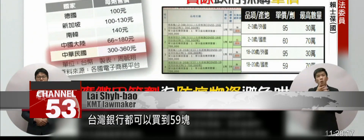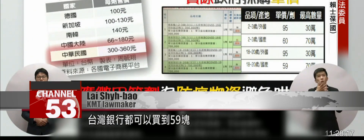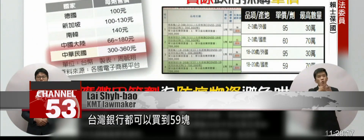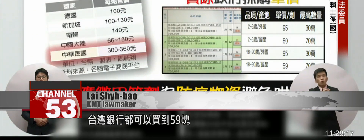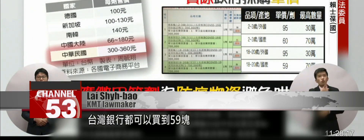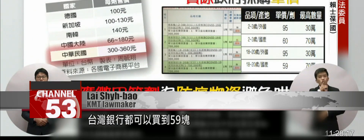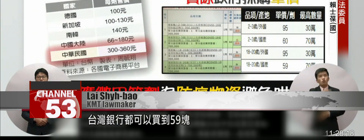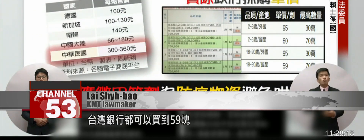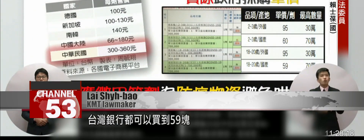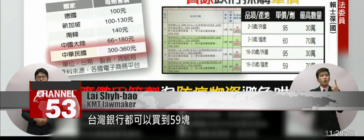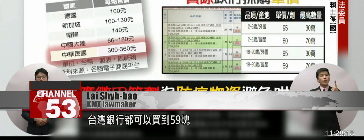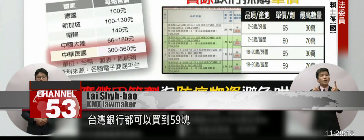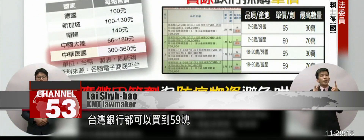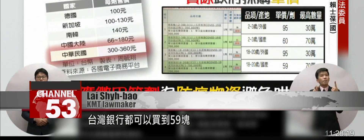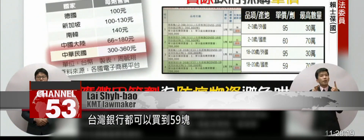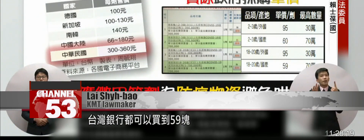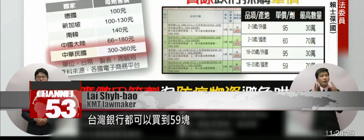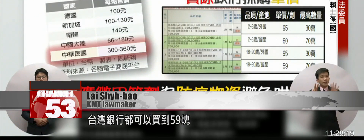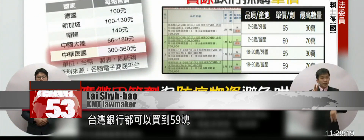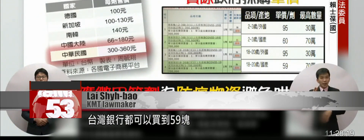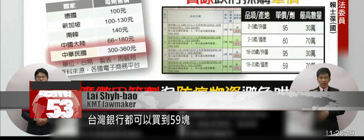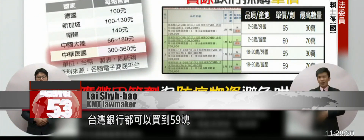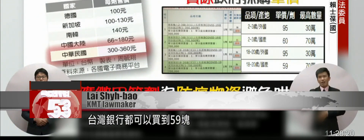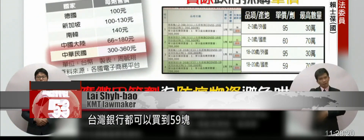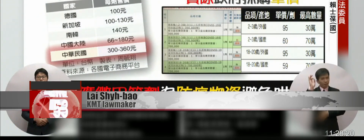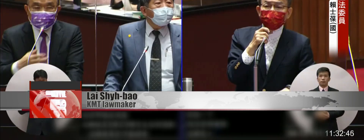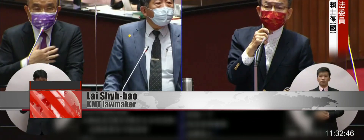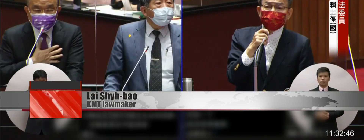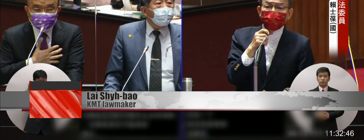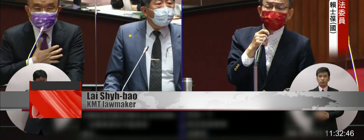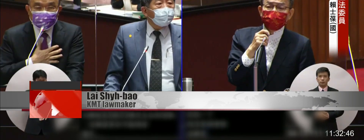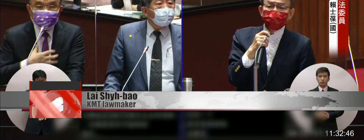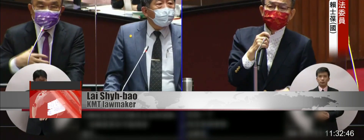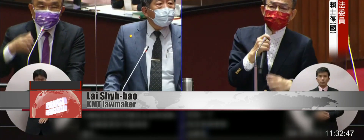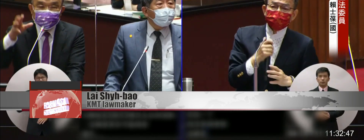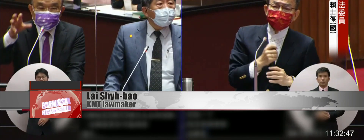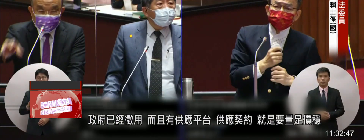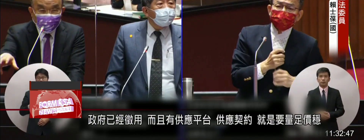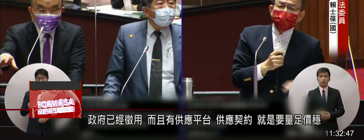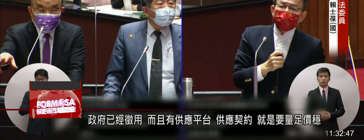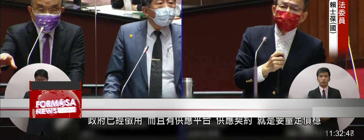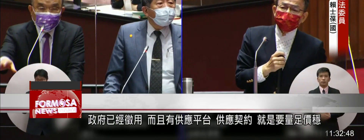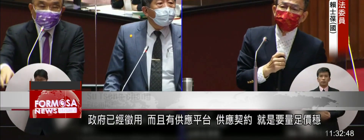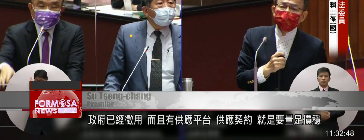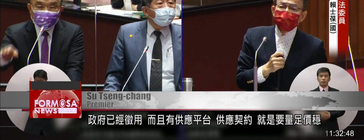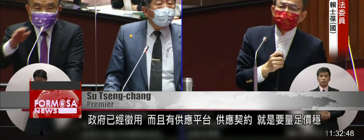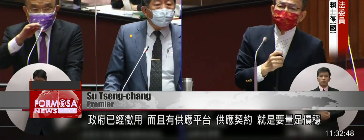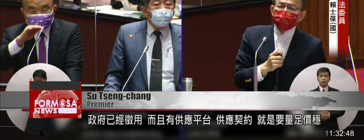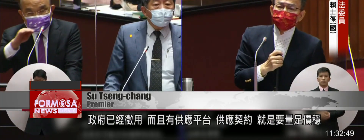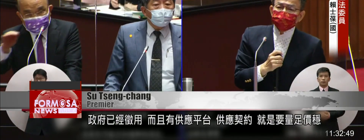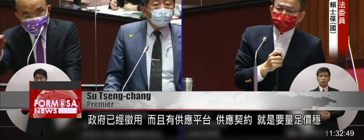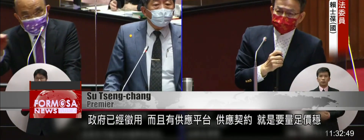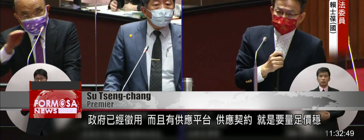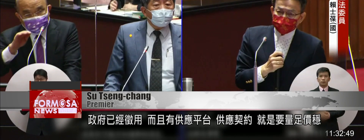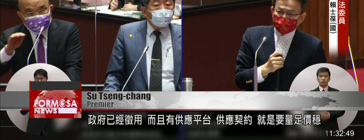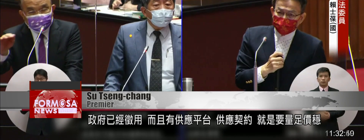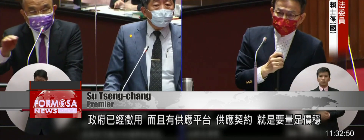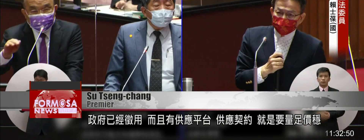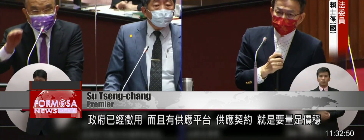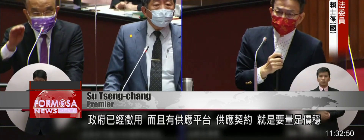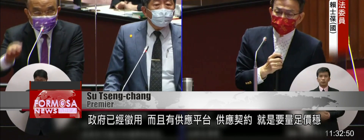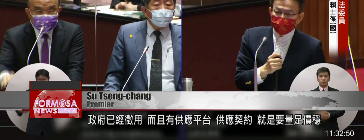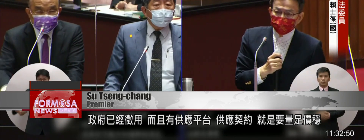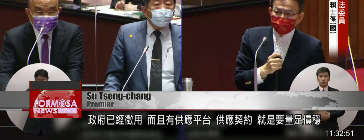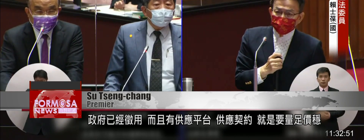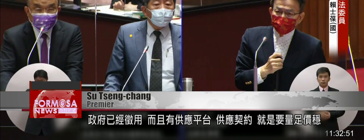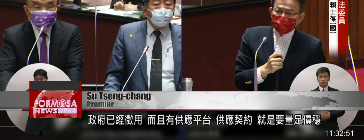Bank of Taiwan can buy tests for 59 NT apiece. The government has requisitioned tests already, and there is